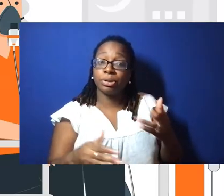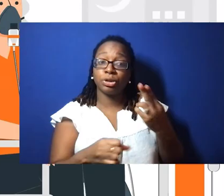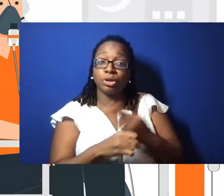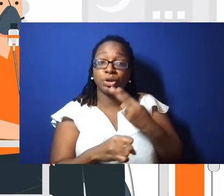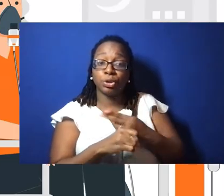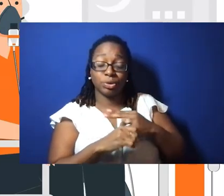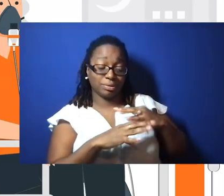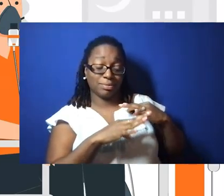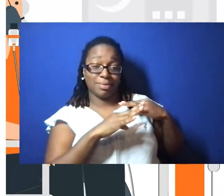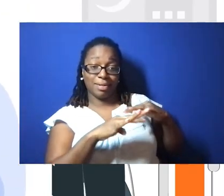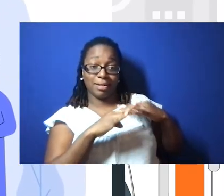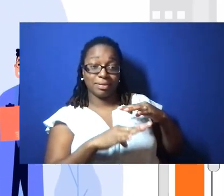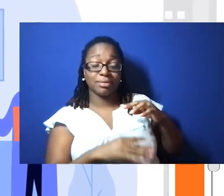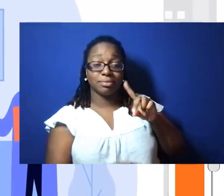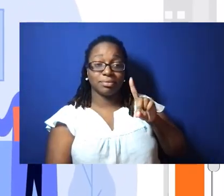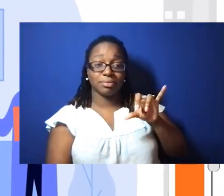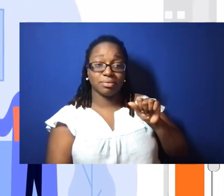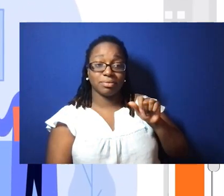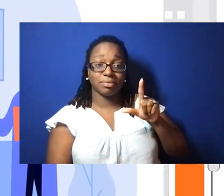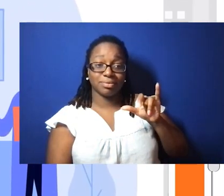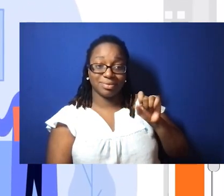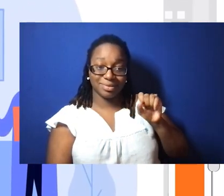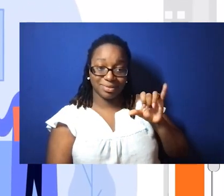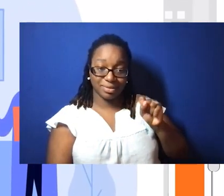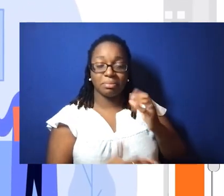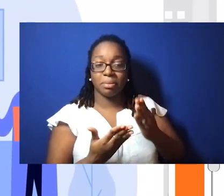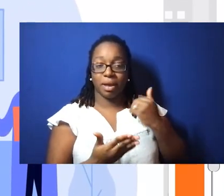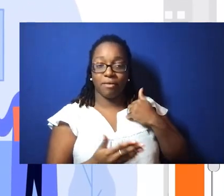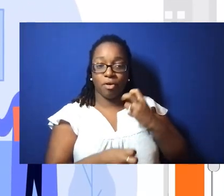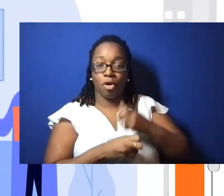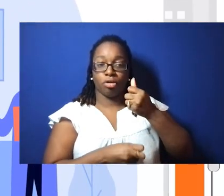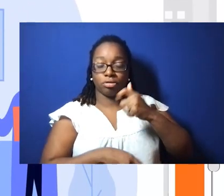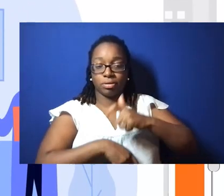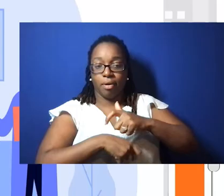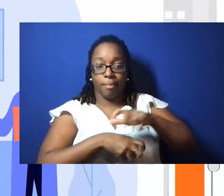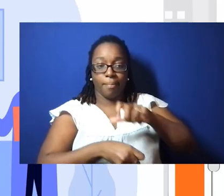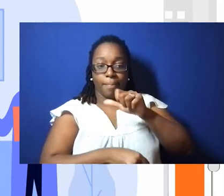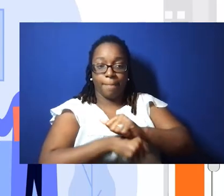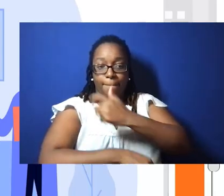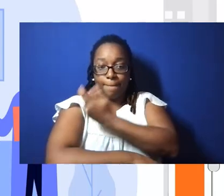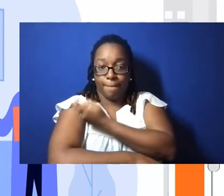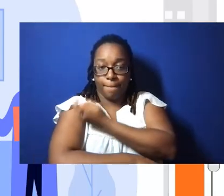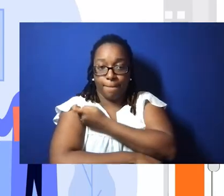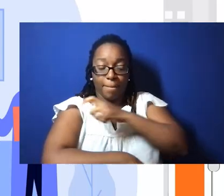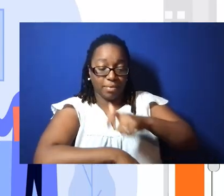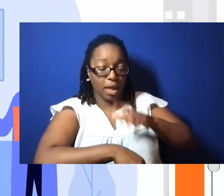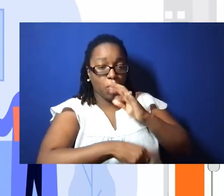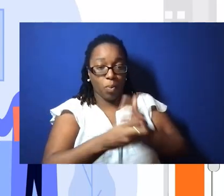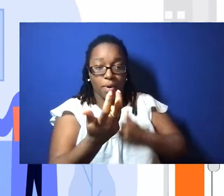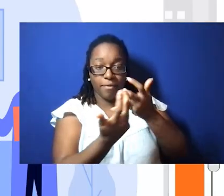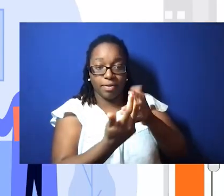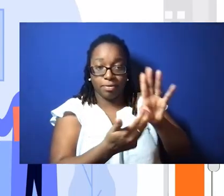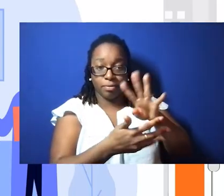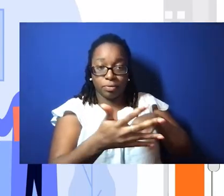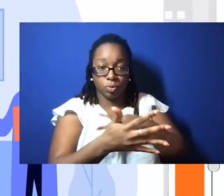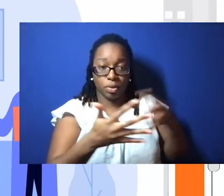Another person who receives dialysis may have a harder time scheduling their vaccination at a time that works